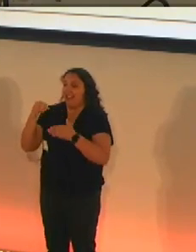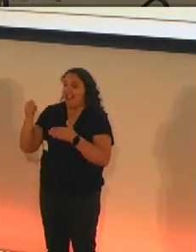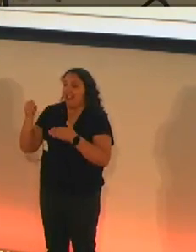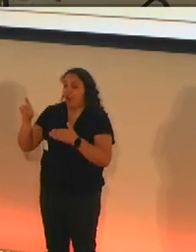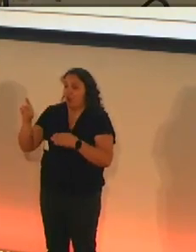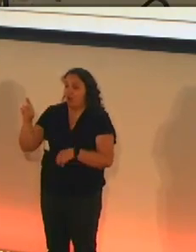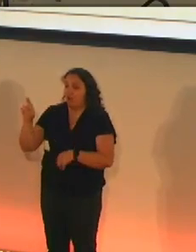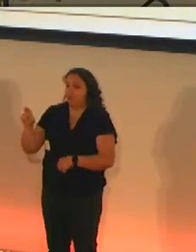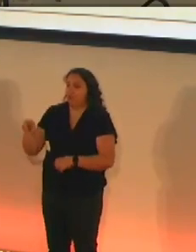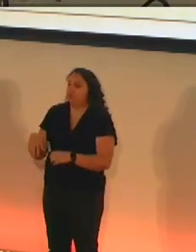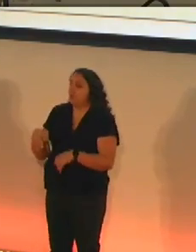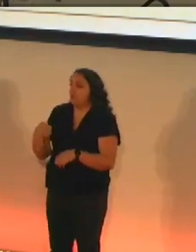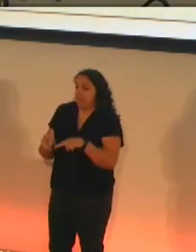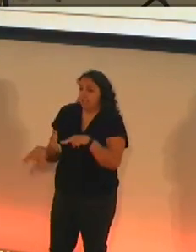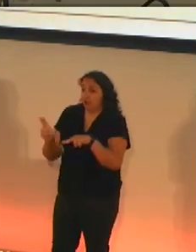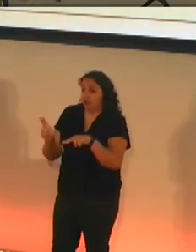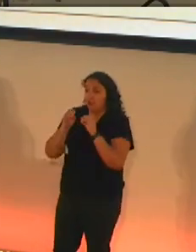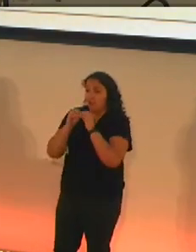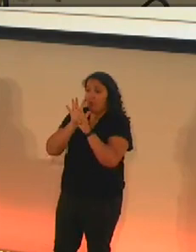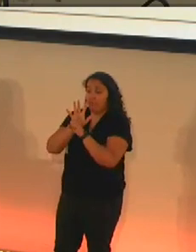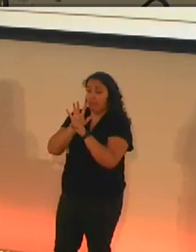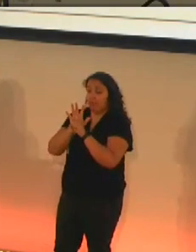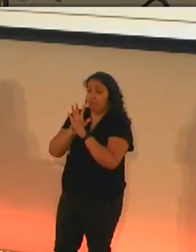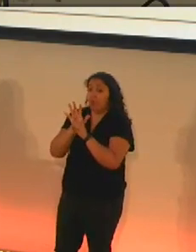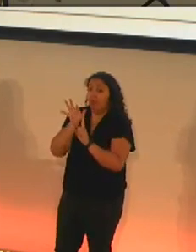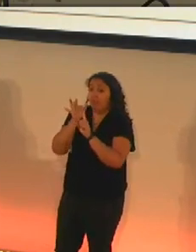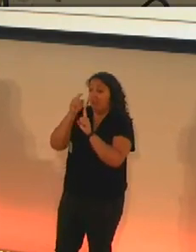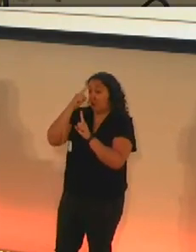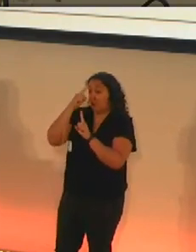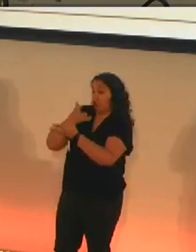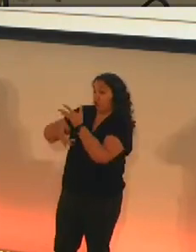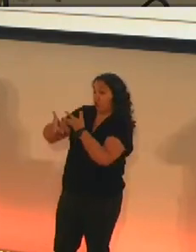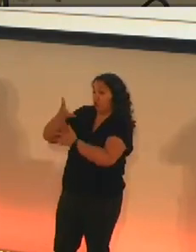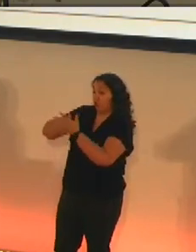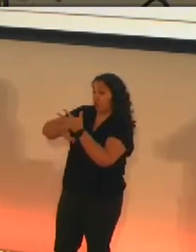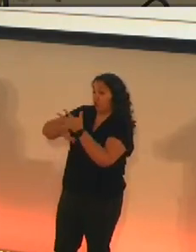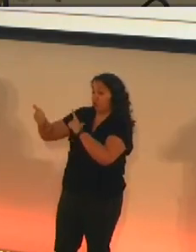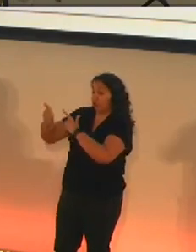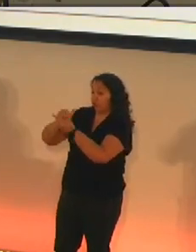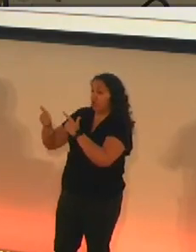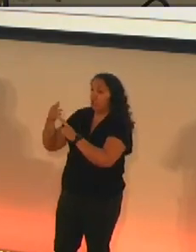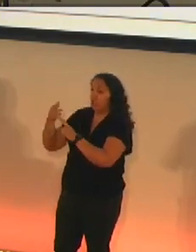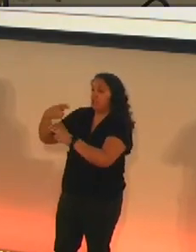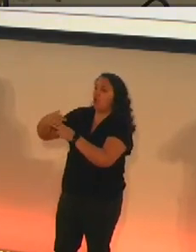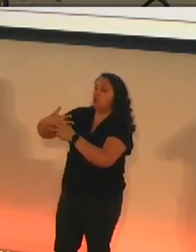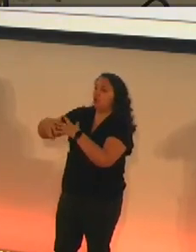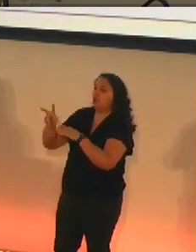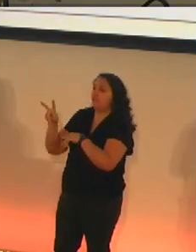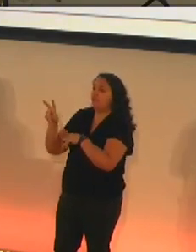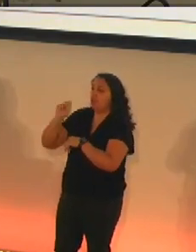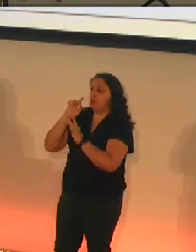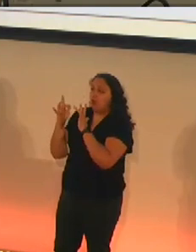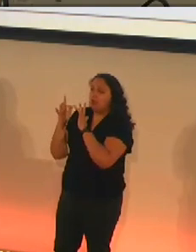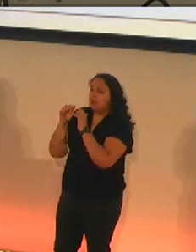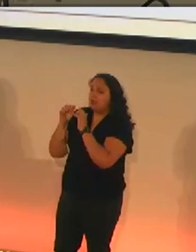VR has been increasing in popularity, especially for social interaction, which is called social VR, which is when you can connect with others and